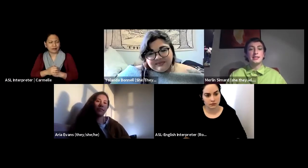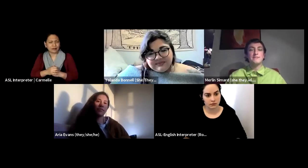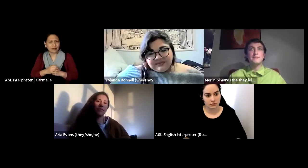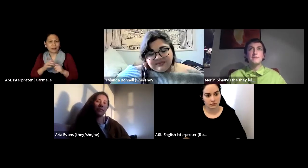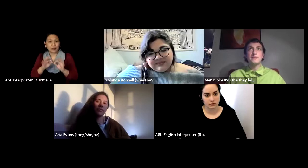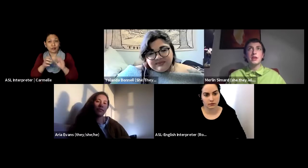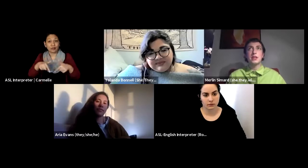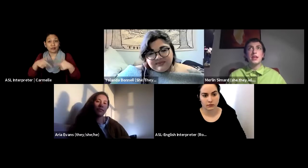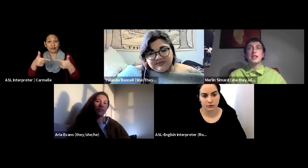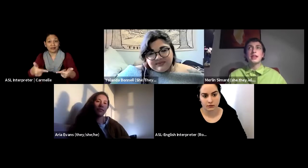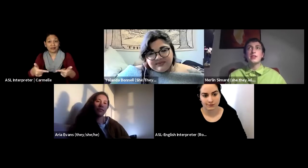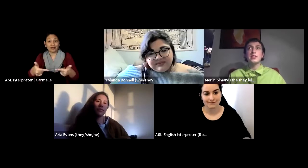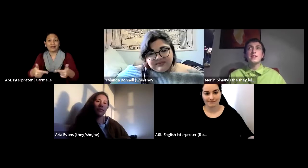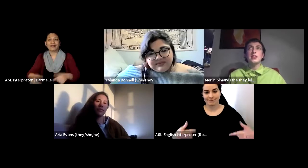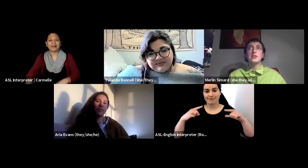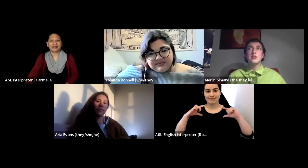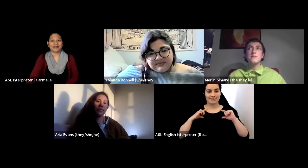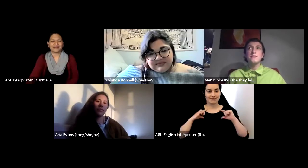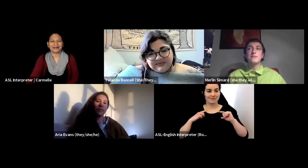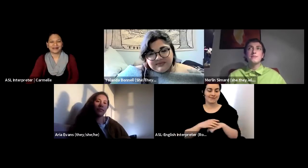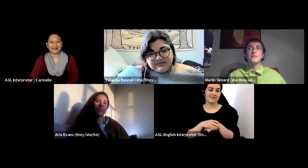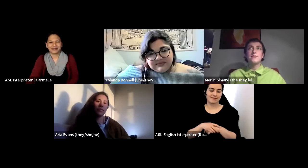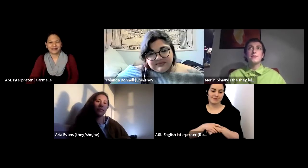practice, like